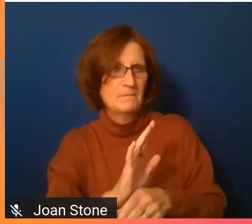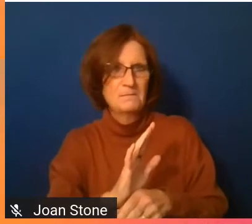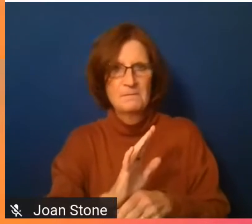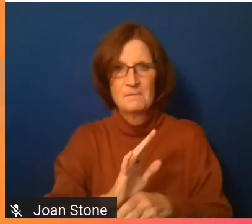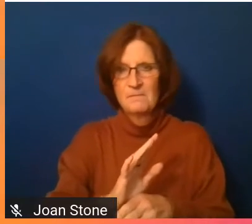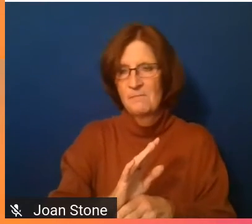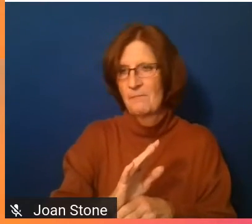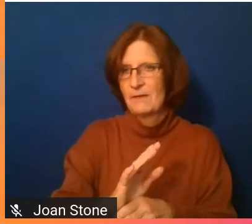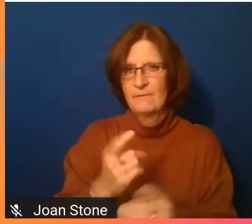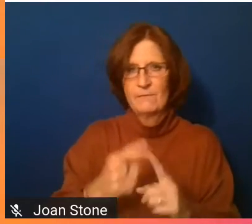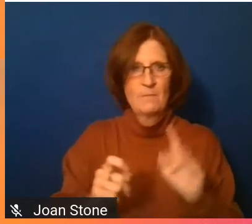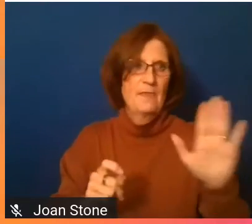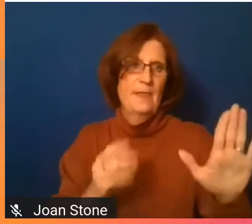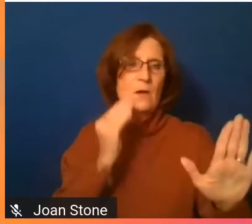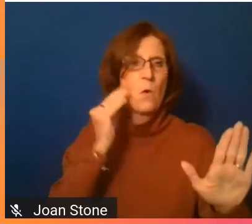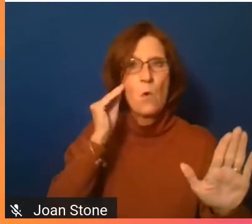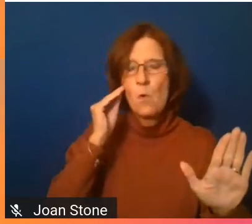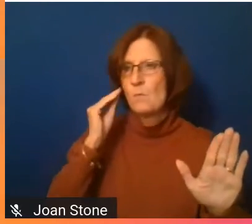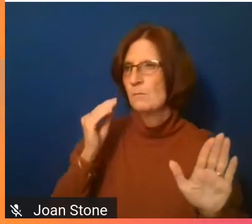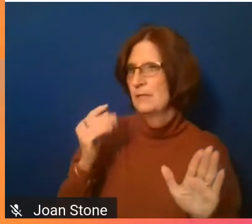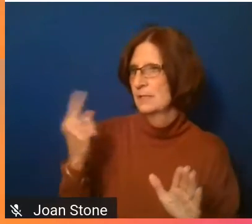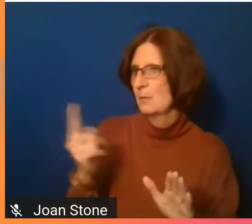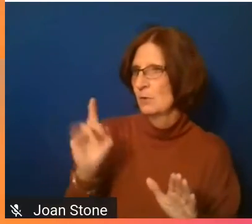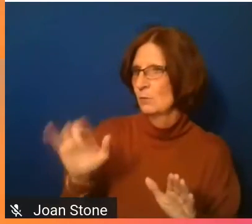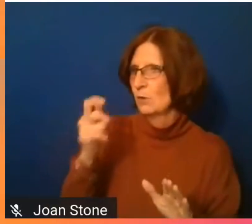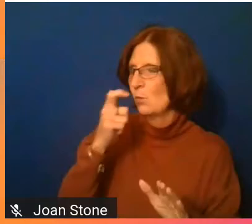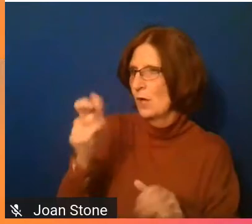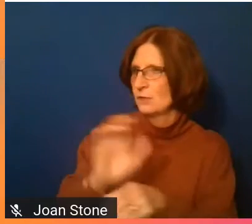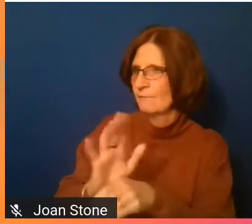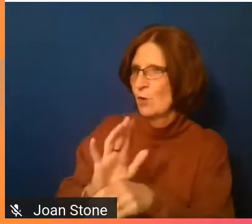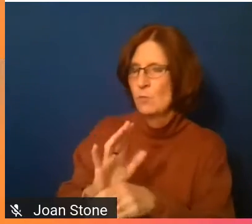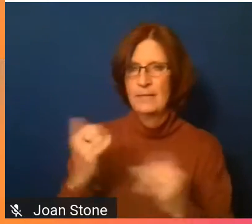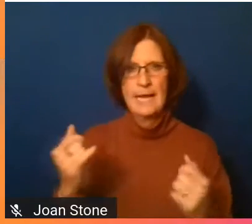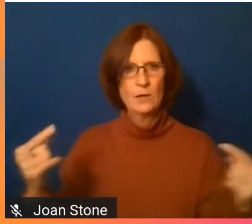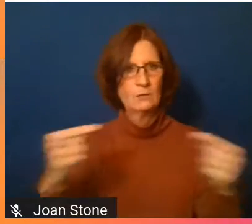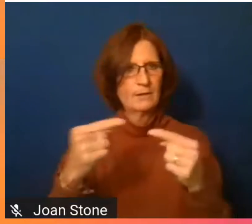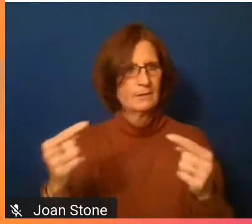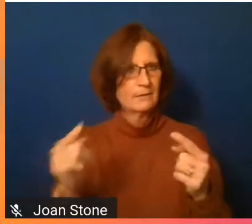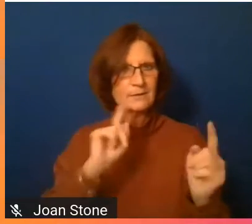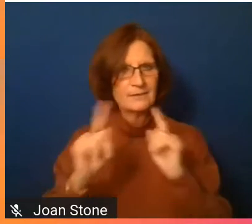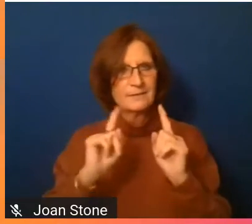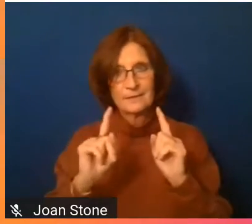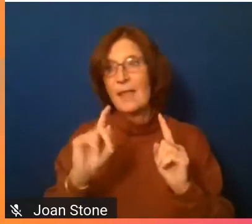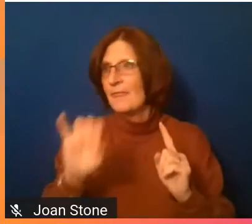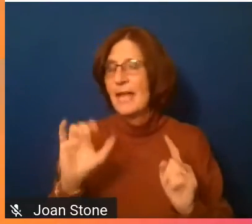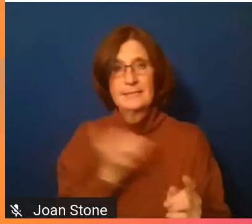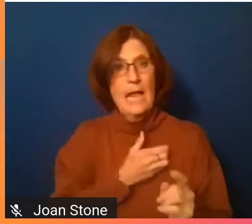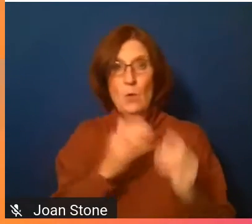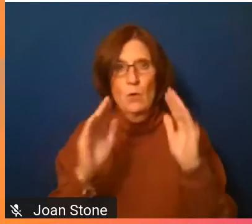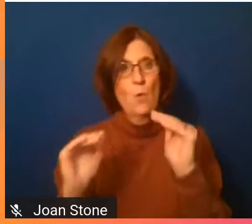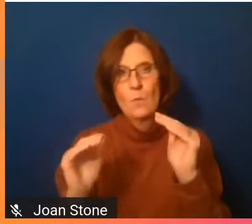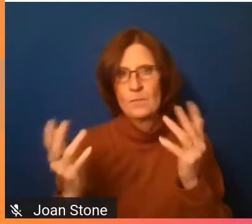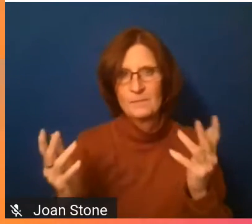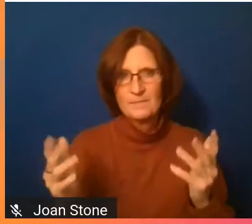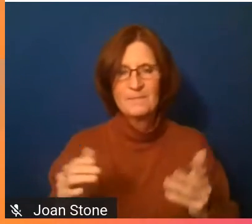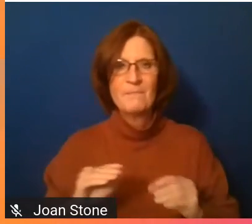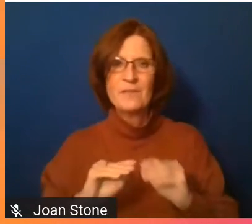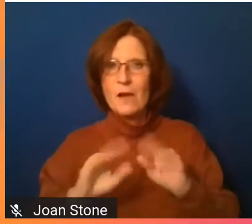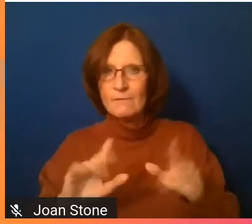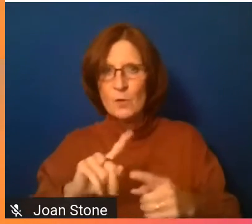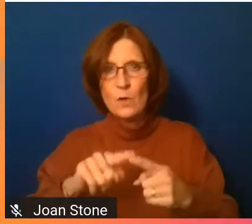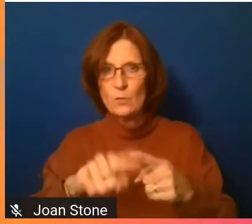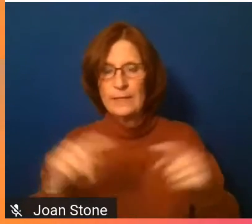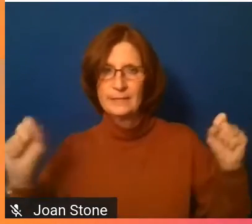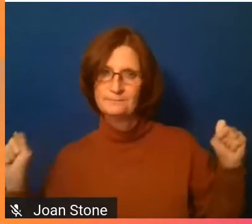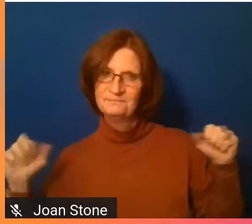from their home might watch the a film and you might talk about it. And that's our hope. And obviously when we're able to gather